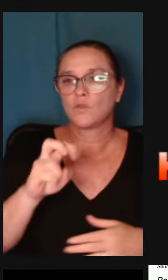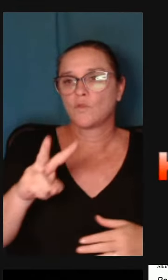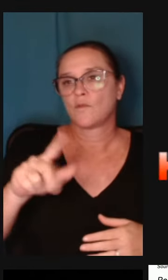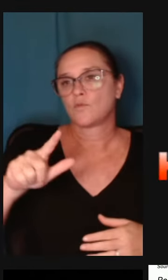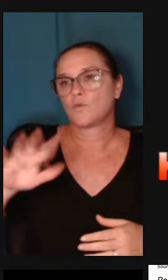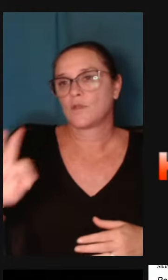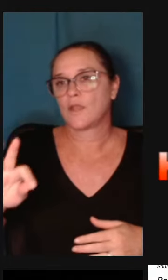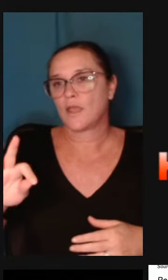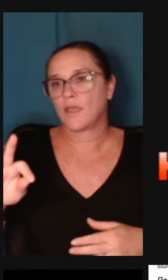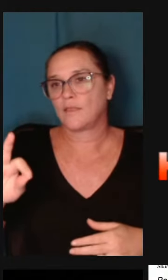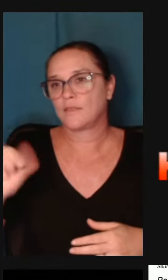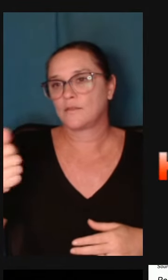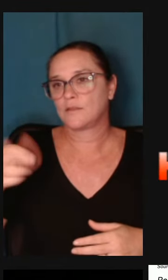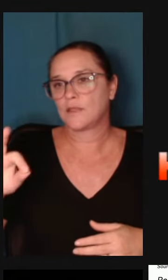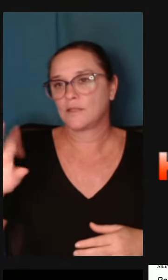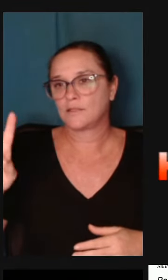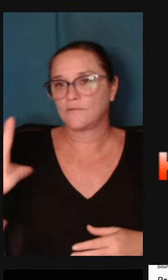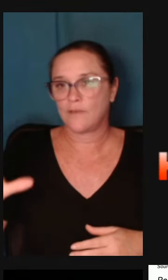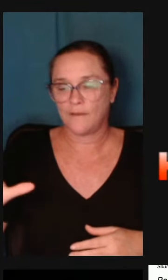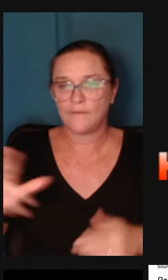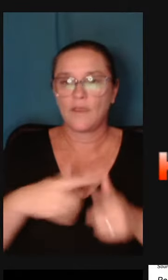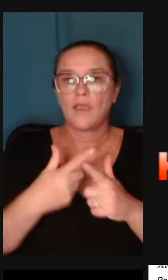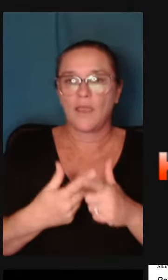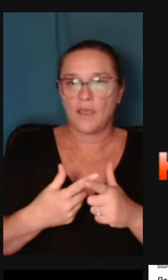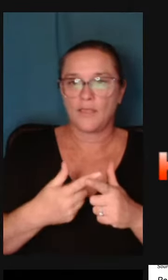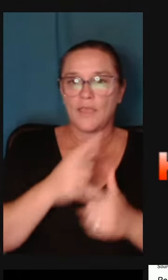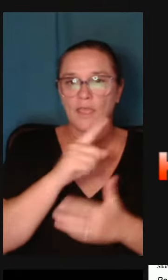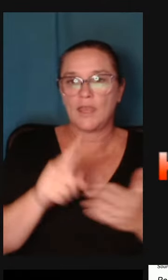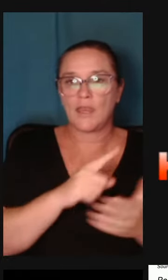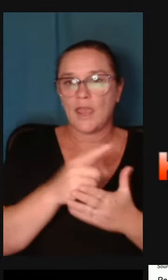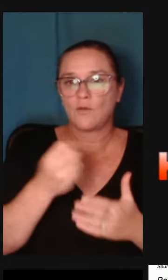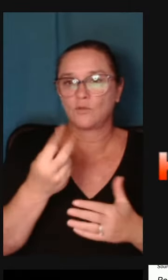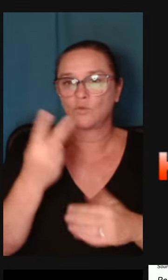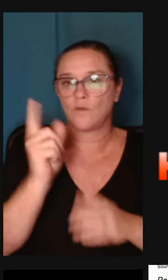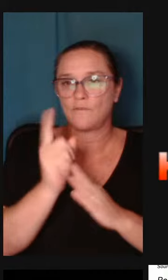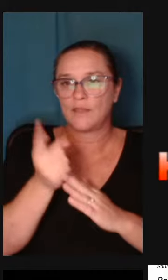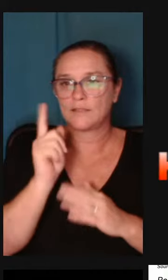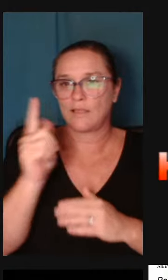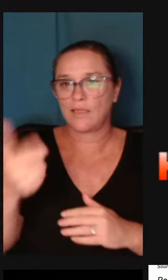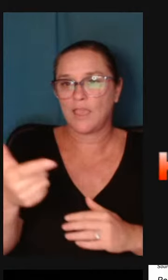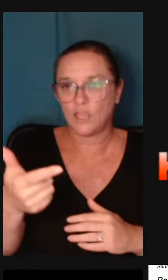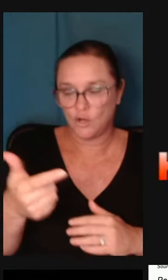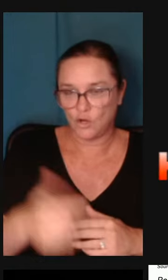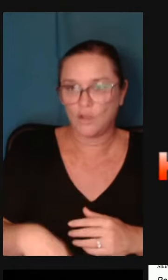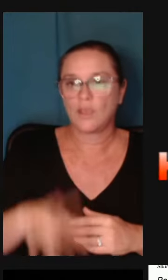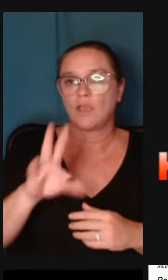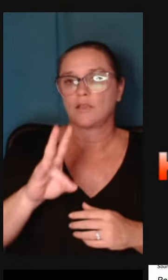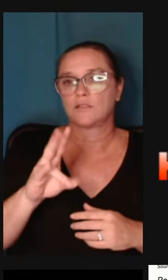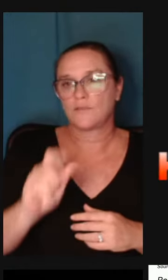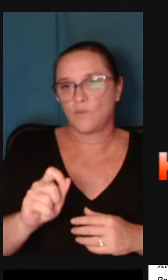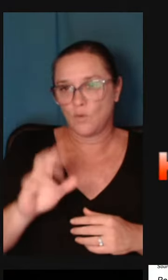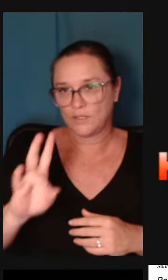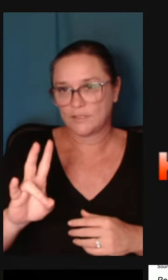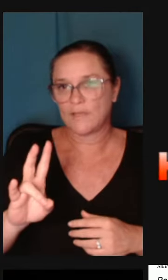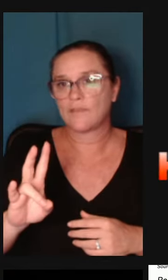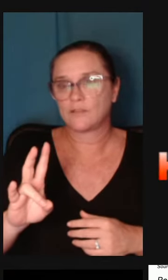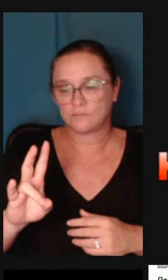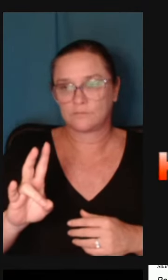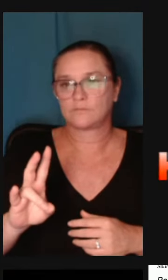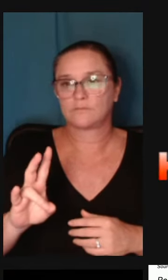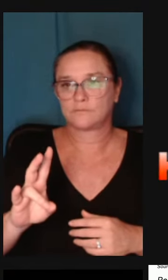29th, 75. And an hour and 12 minutes later was the magnitude 7.7.